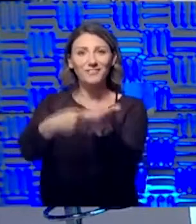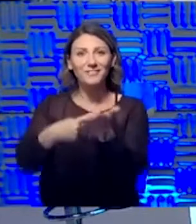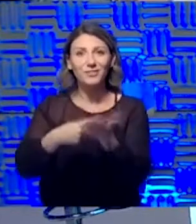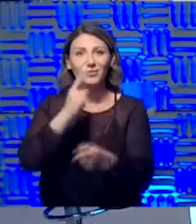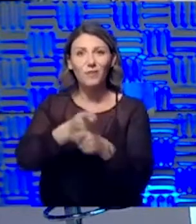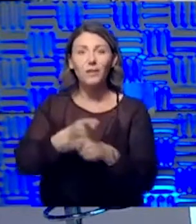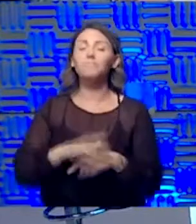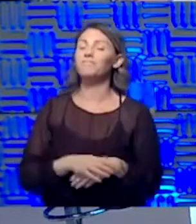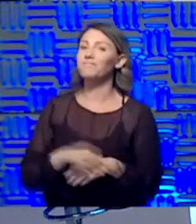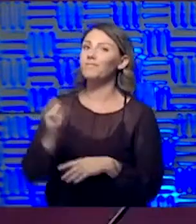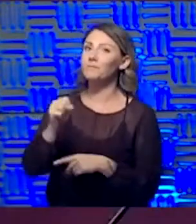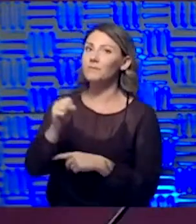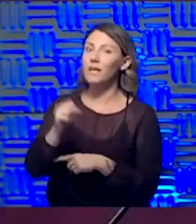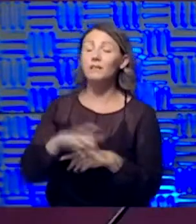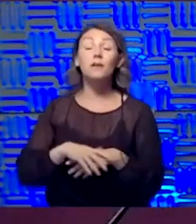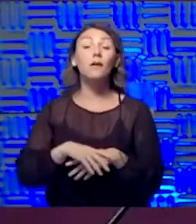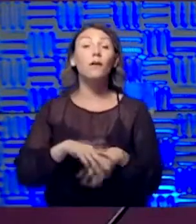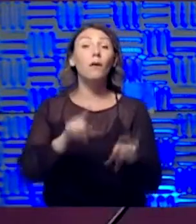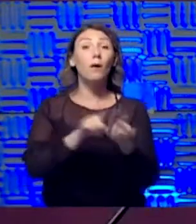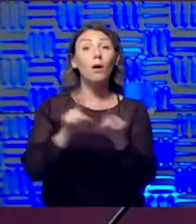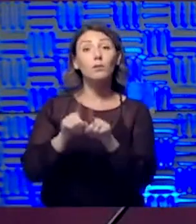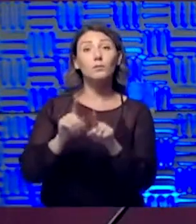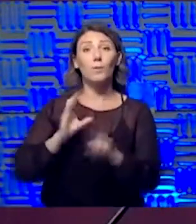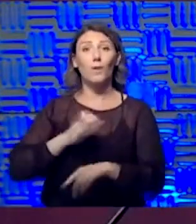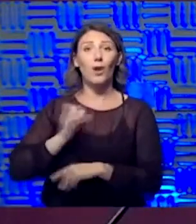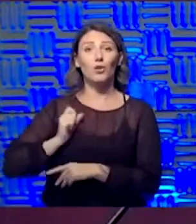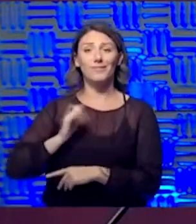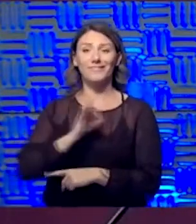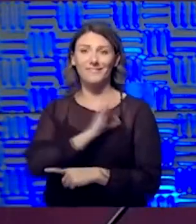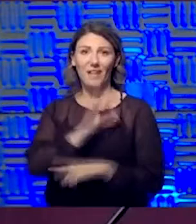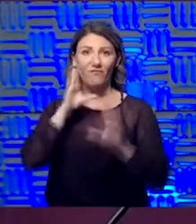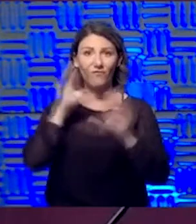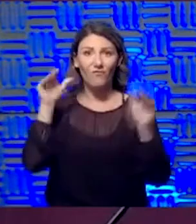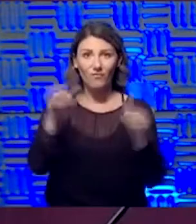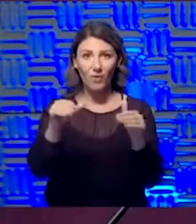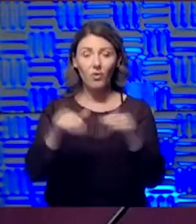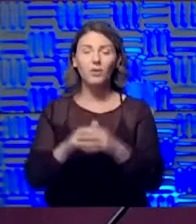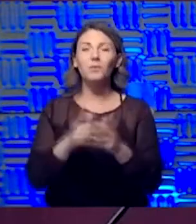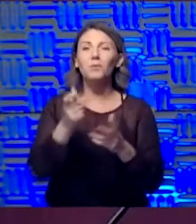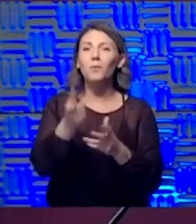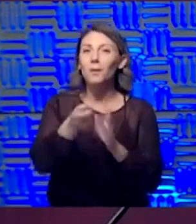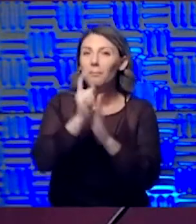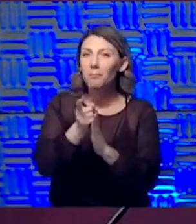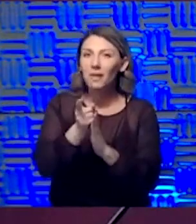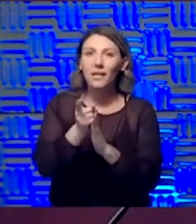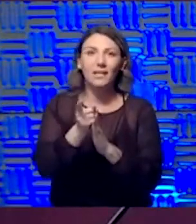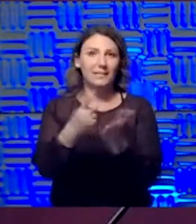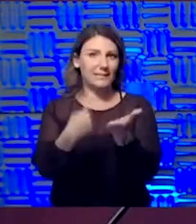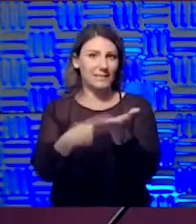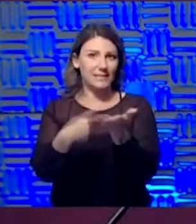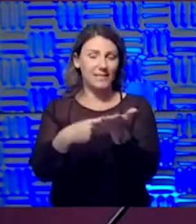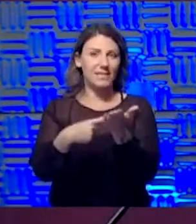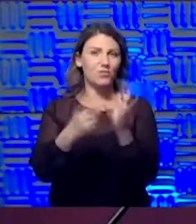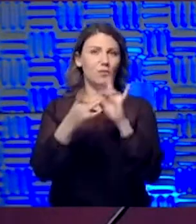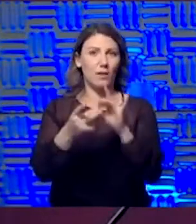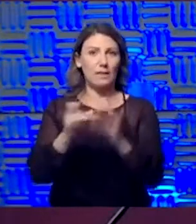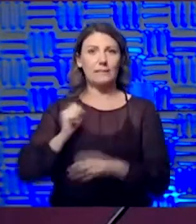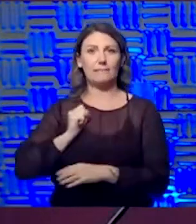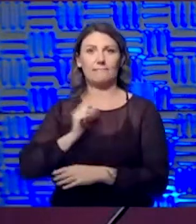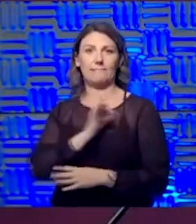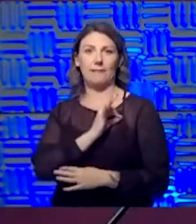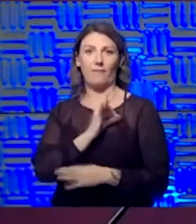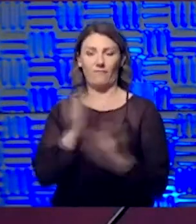have, Steve. The other thing we've done is we put our staff at the center of everything. And I want to spend just a minute to talk about what we're doing about our